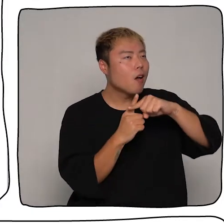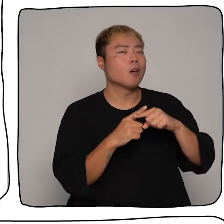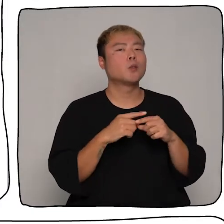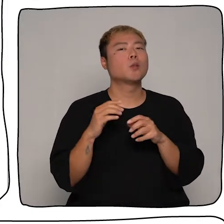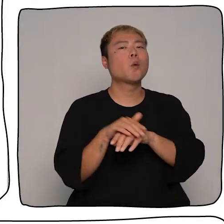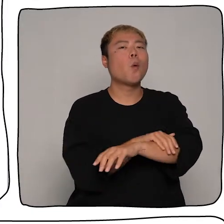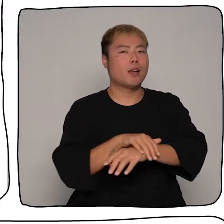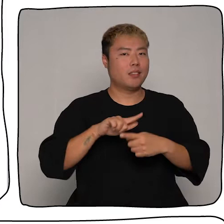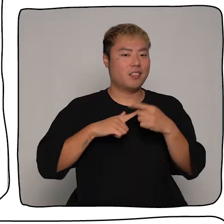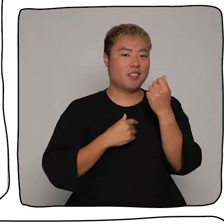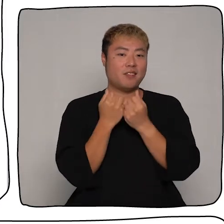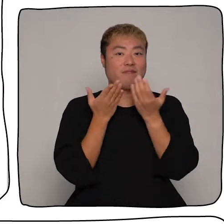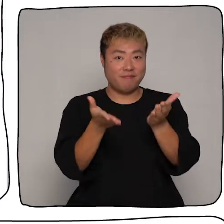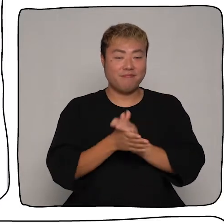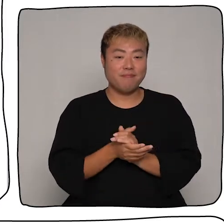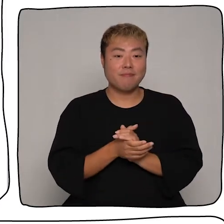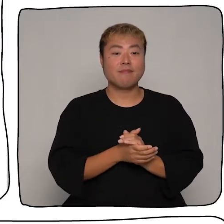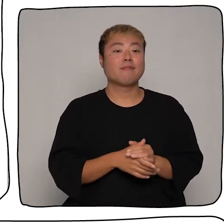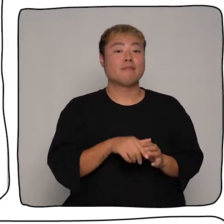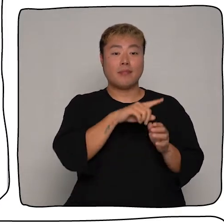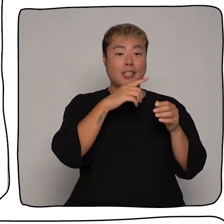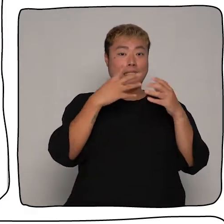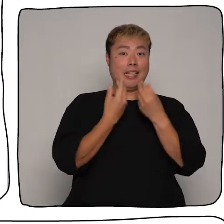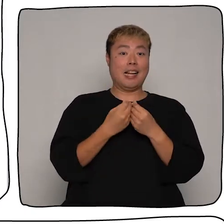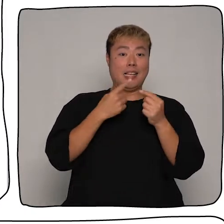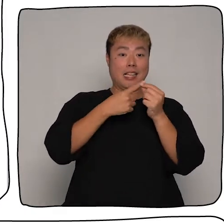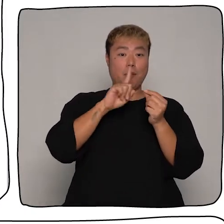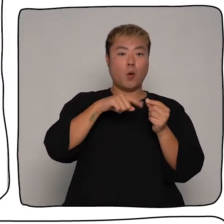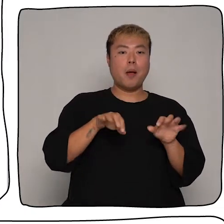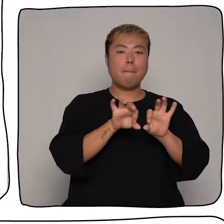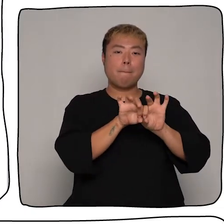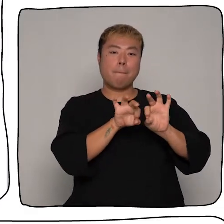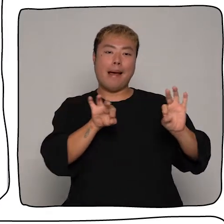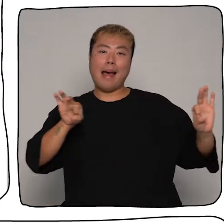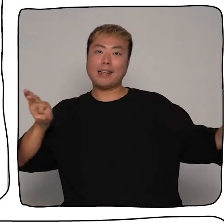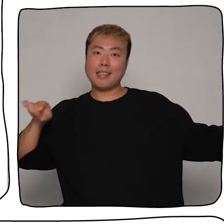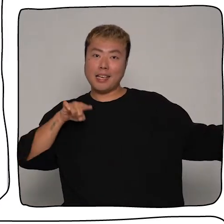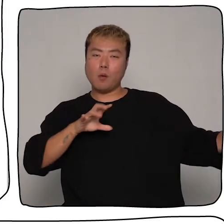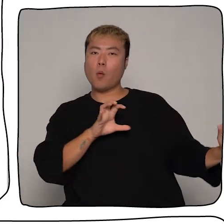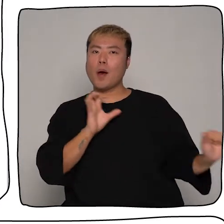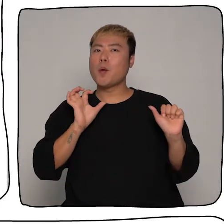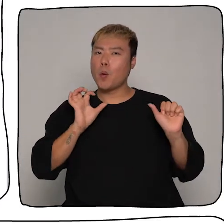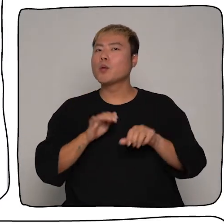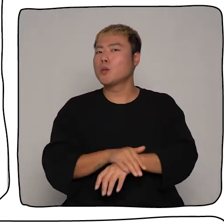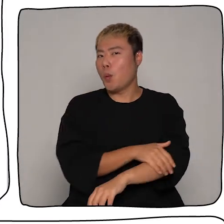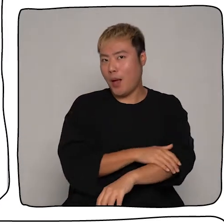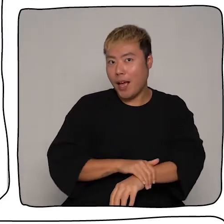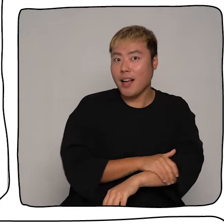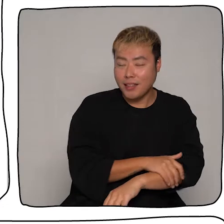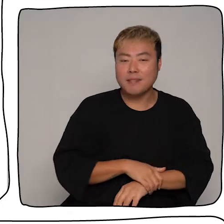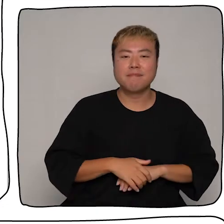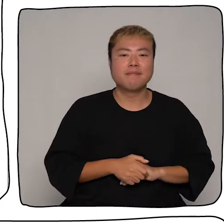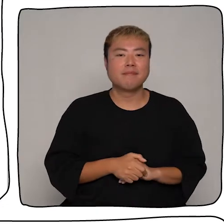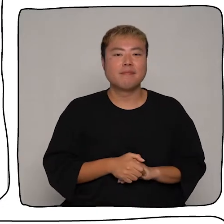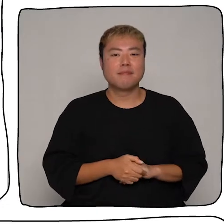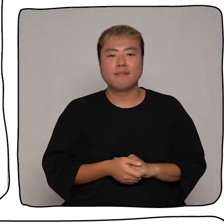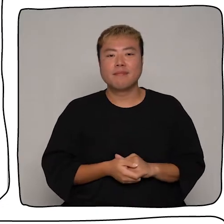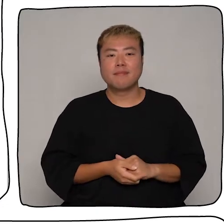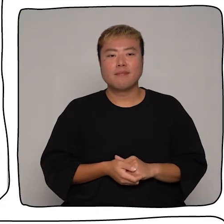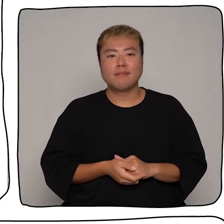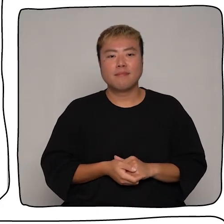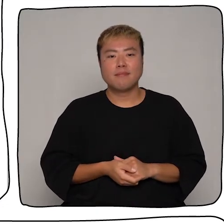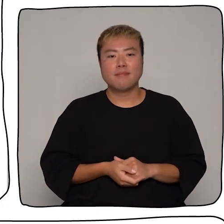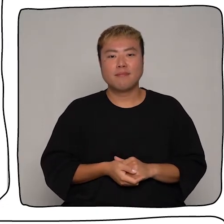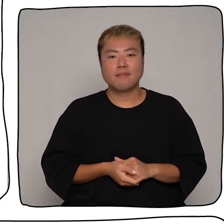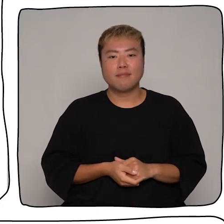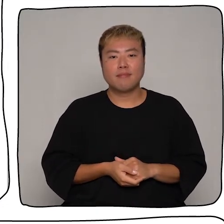Based on some examples. First example is haptic communication